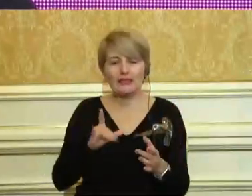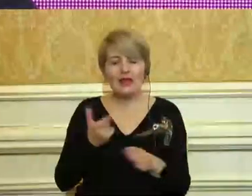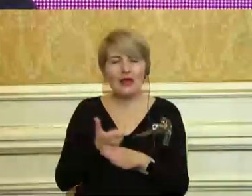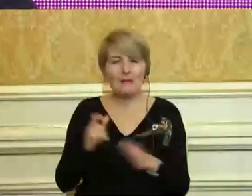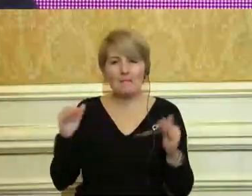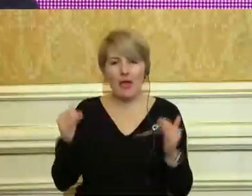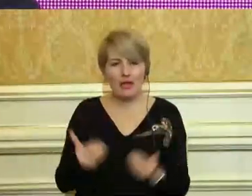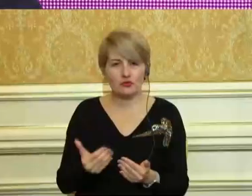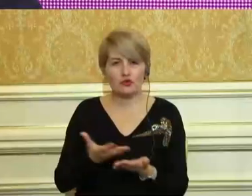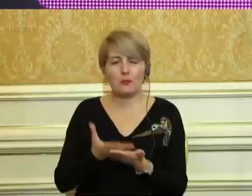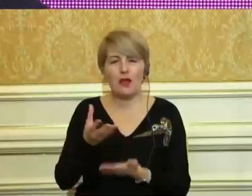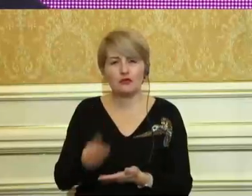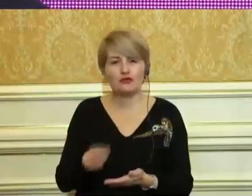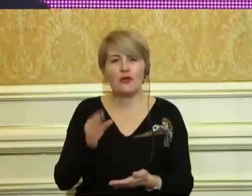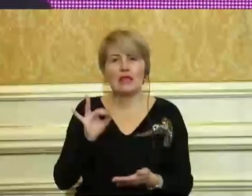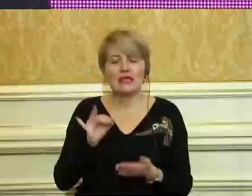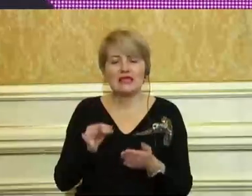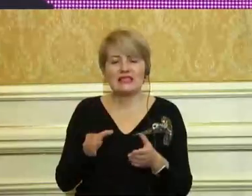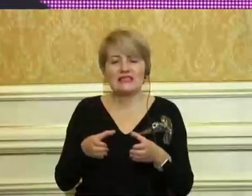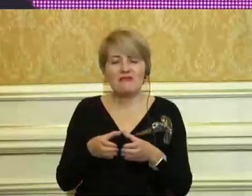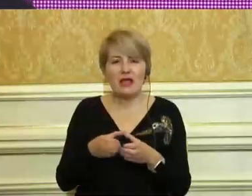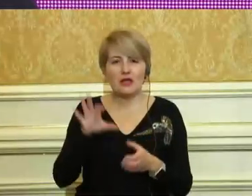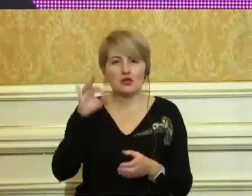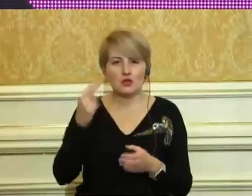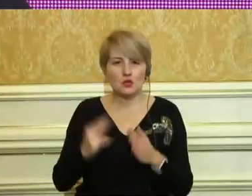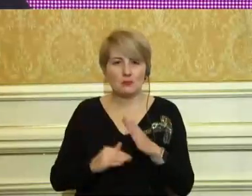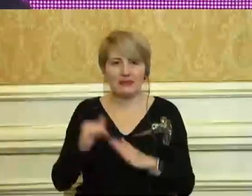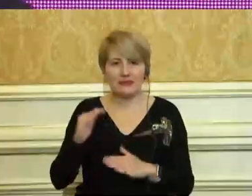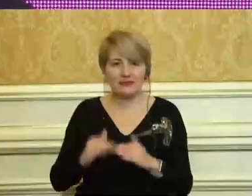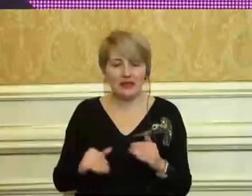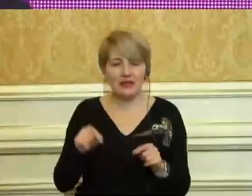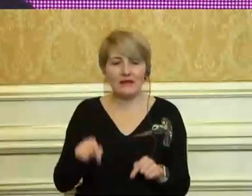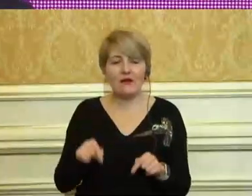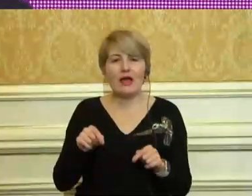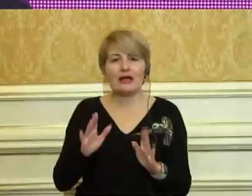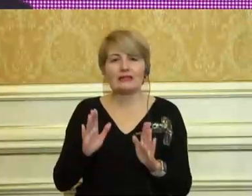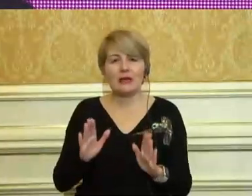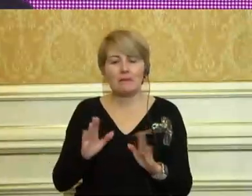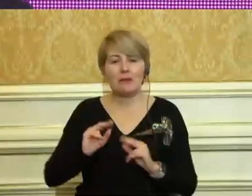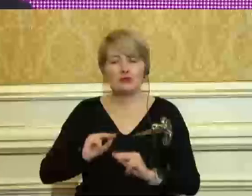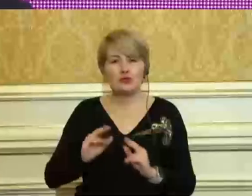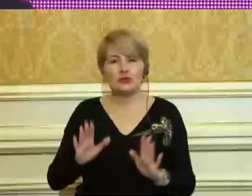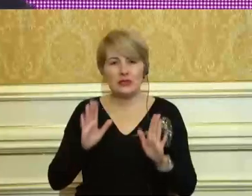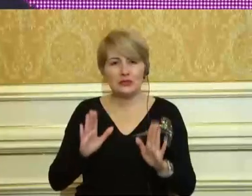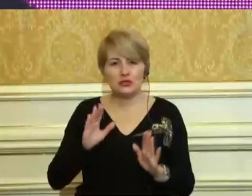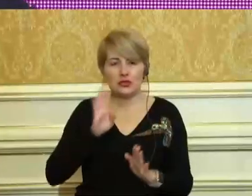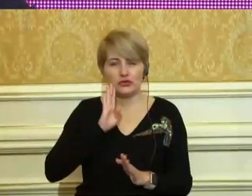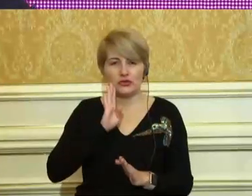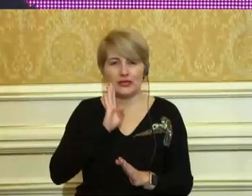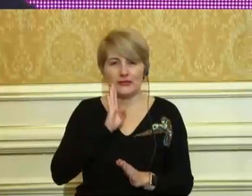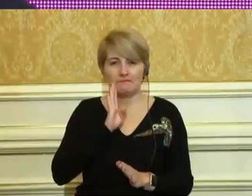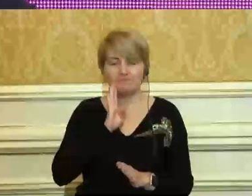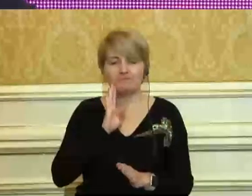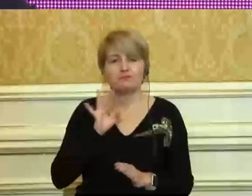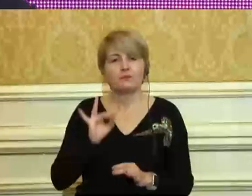the small salaries in the sphere of culture, social officials, social servants, also very